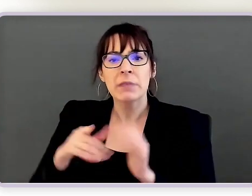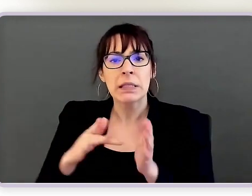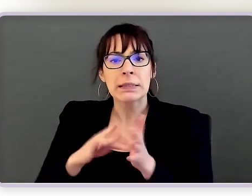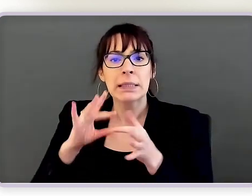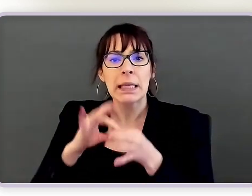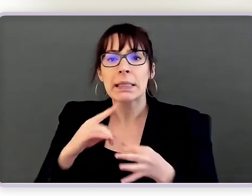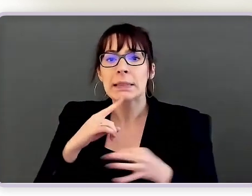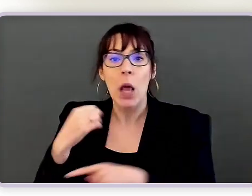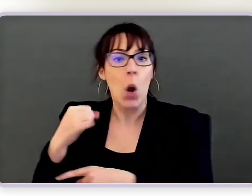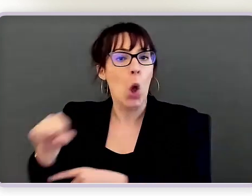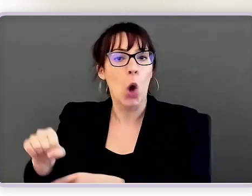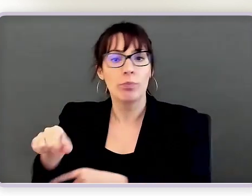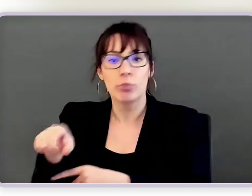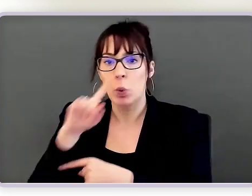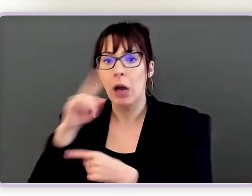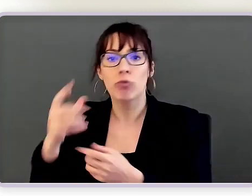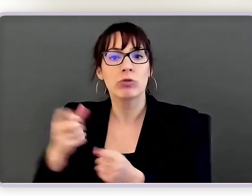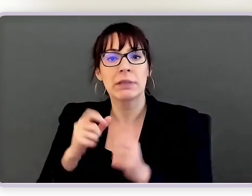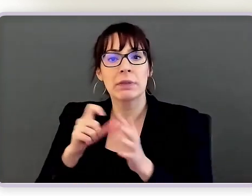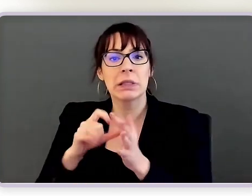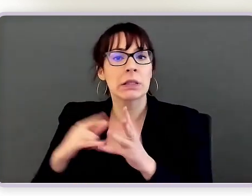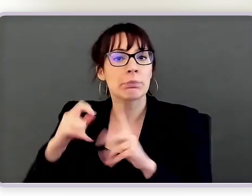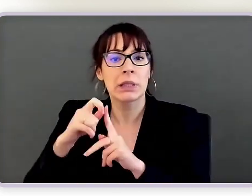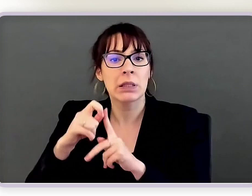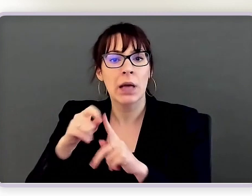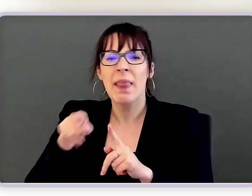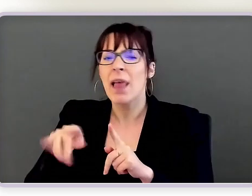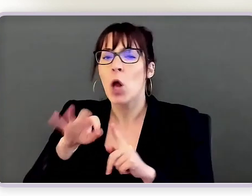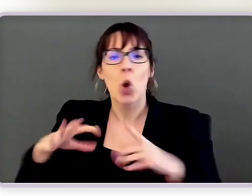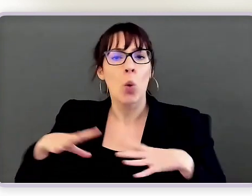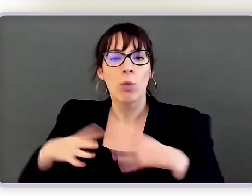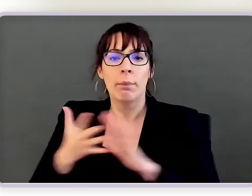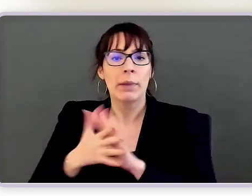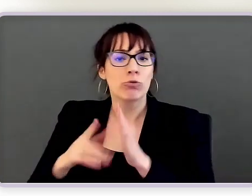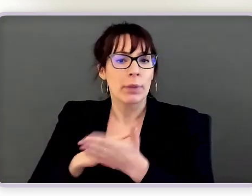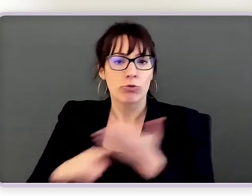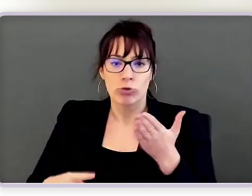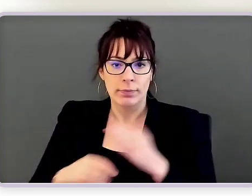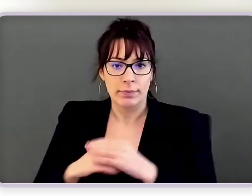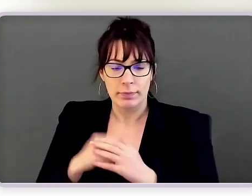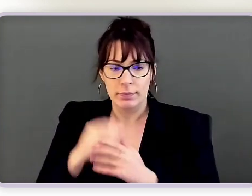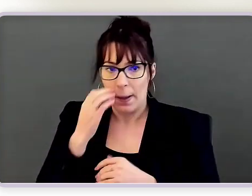mean that discrimination has taken place. Insurance, there can be.